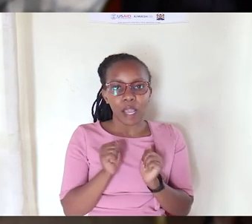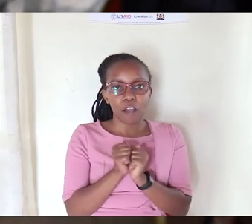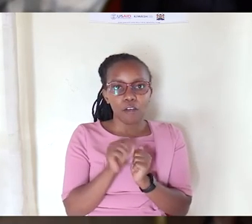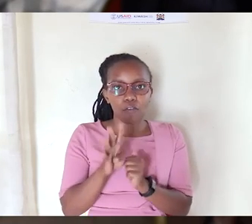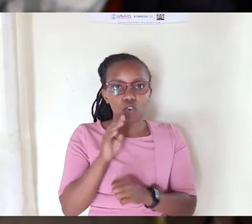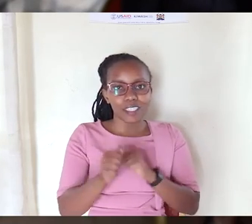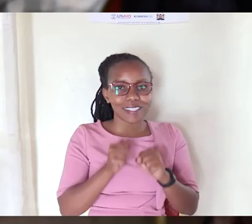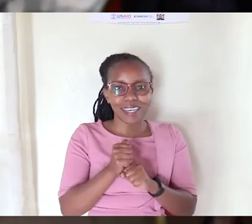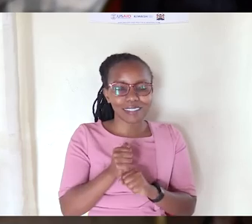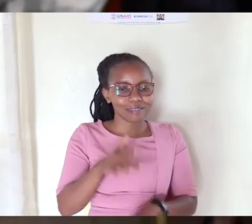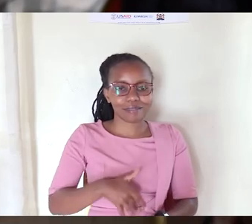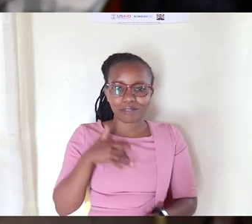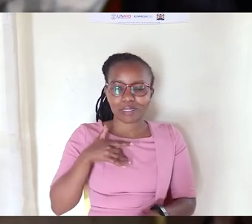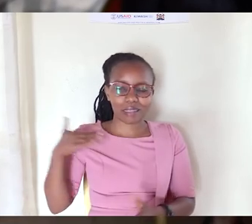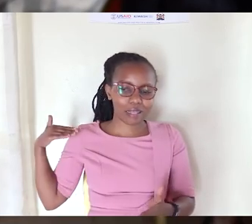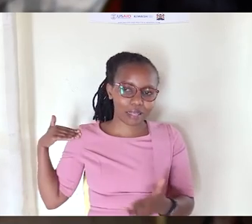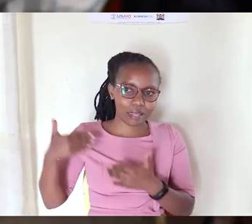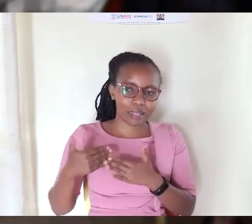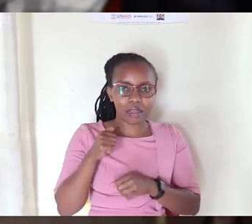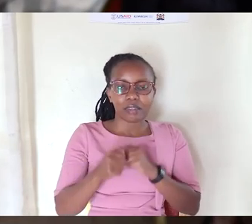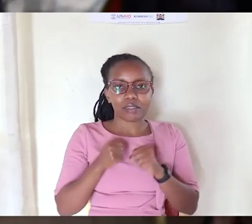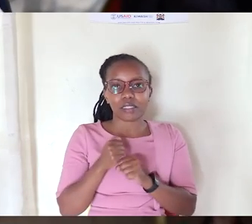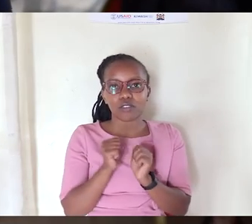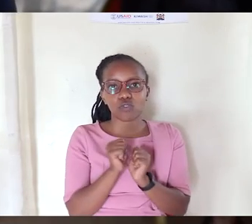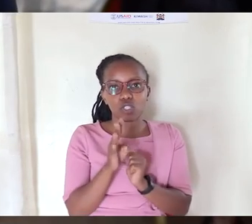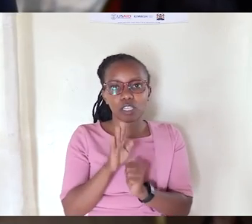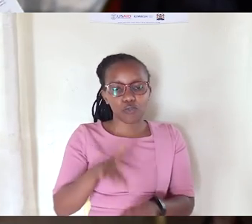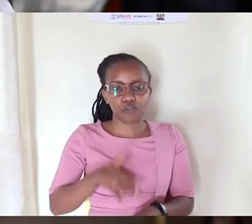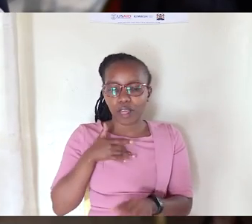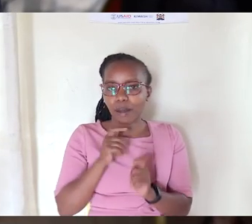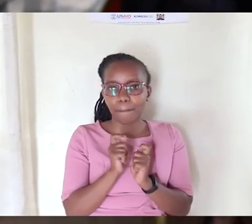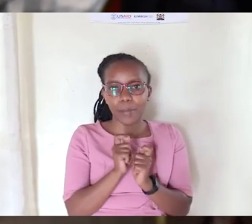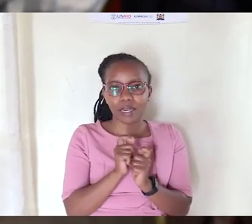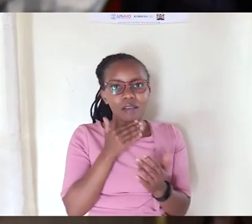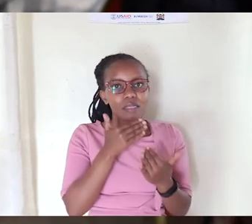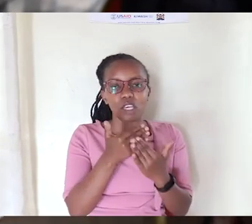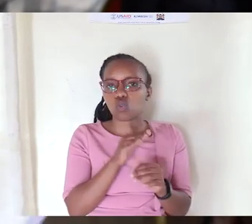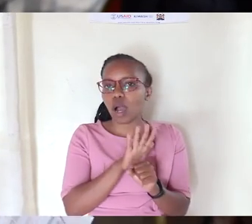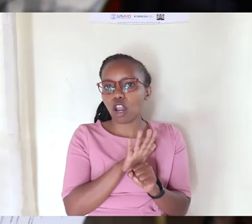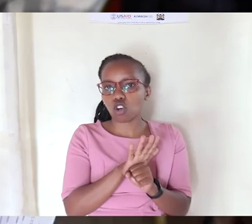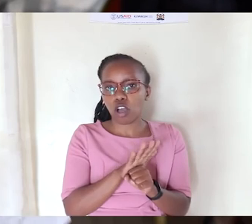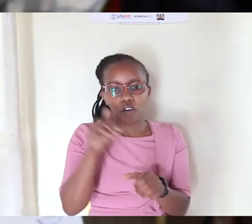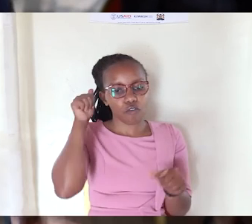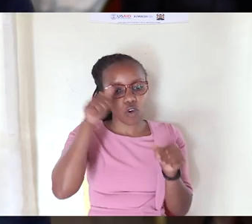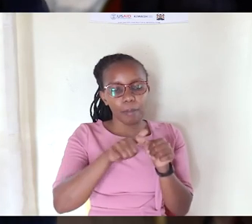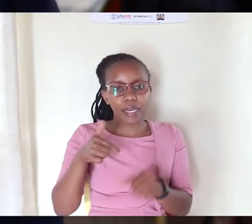years can be felt. 14 years later, it can still be felt. Thank you for reminding us that